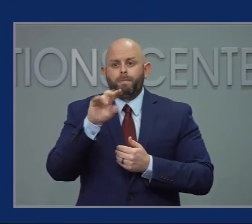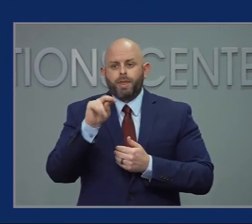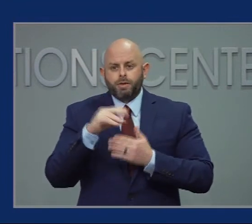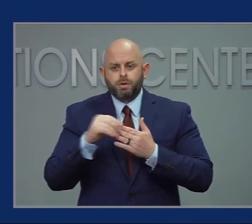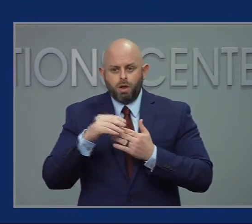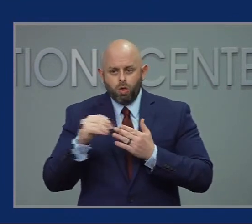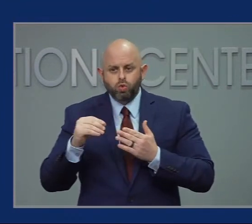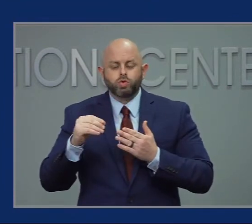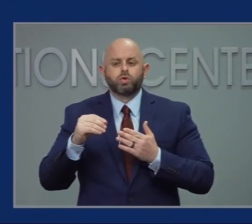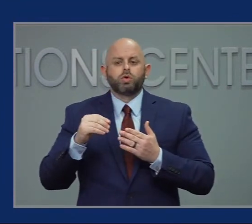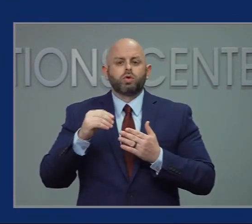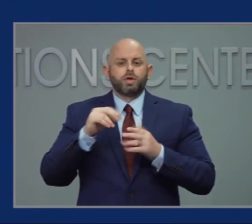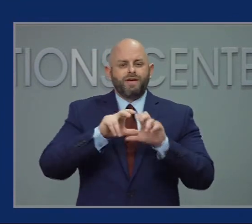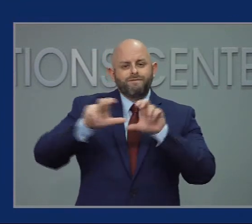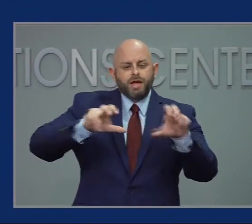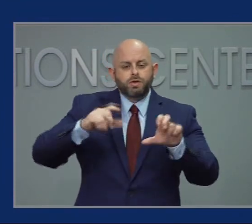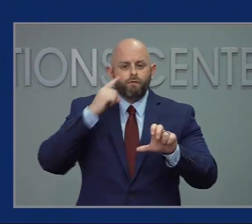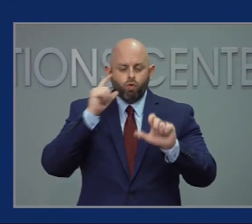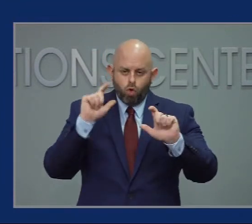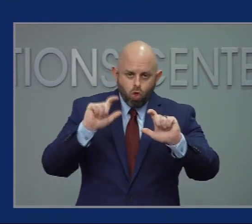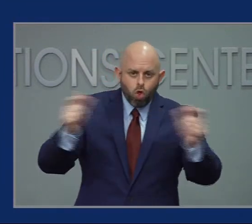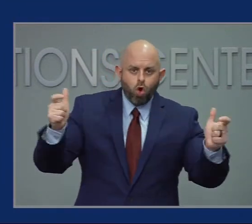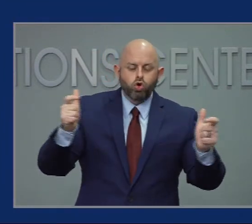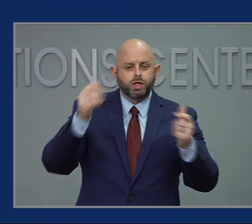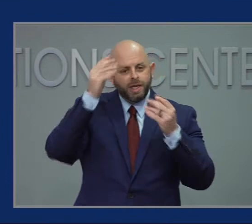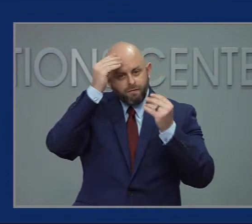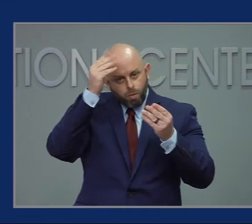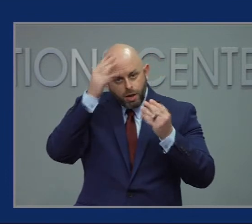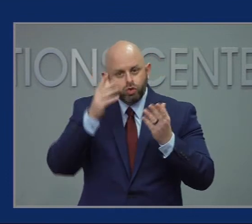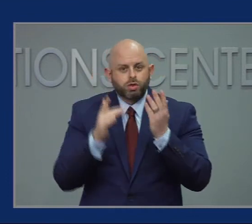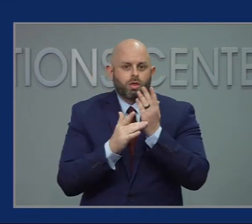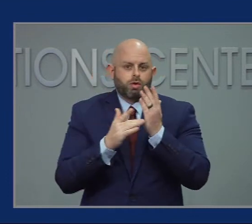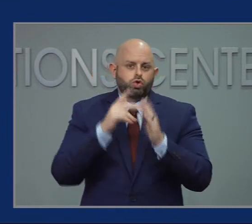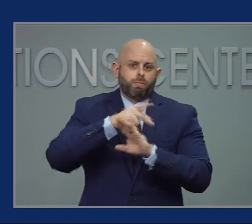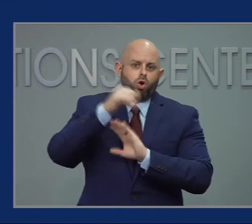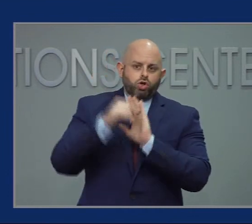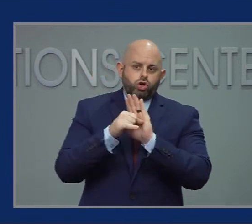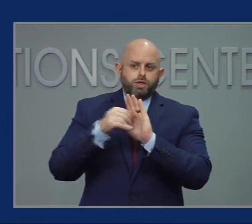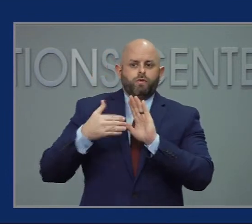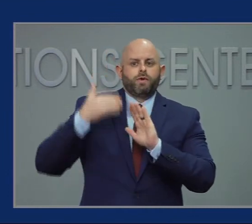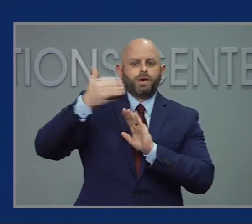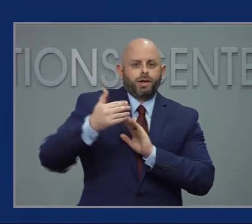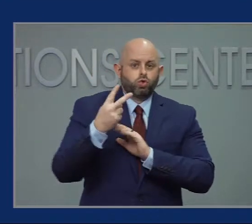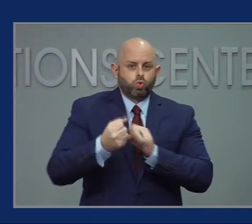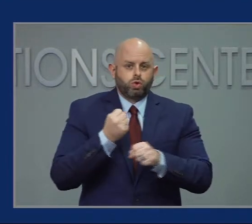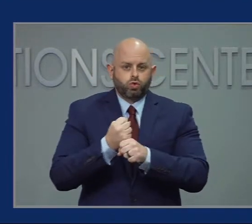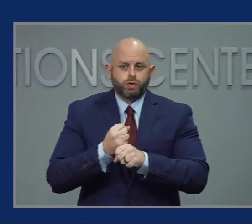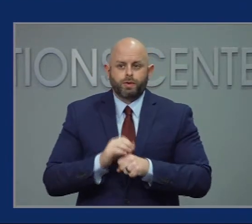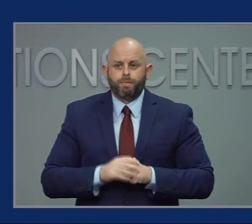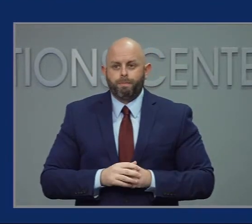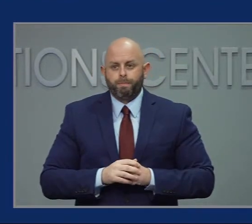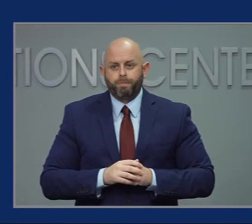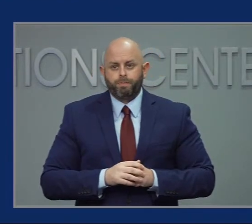million in investments for large information technology projects over the next 2 years.